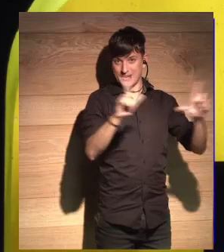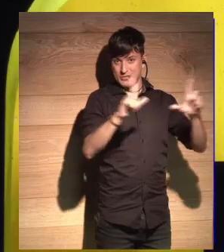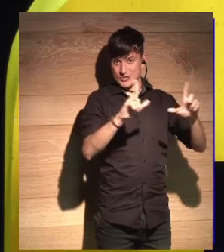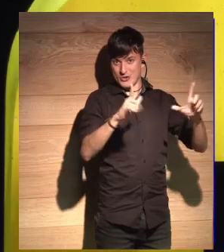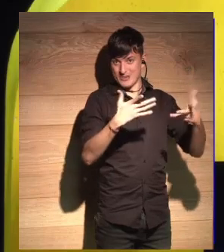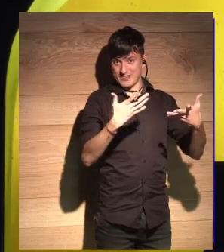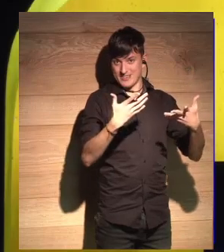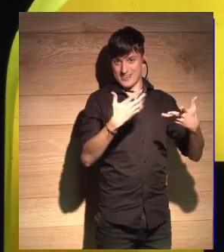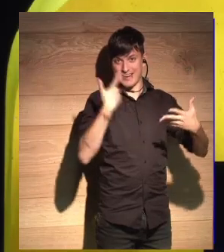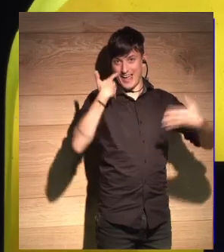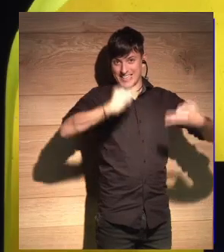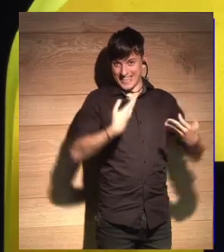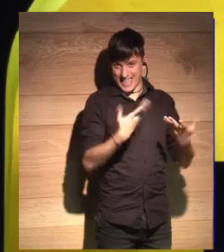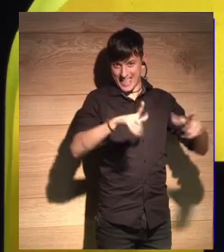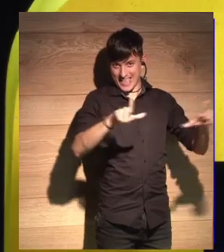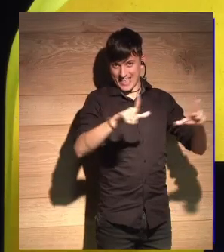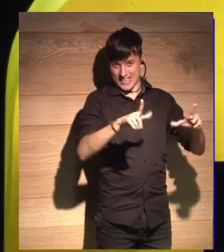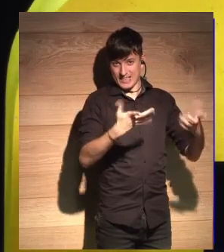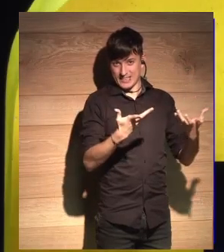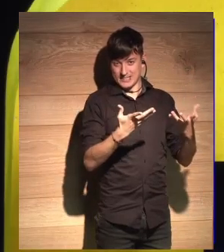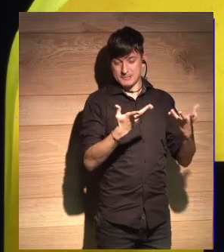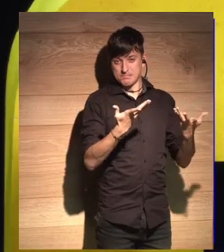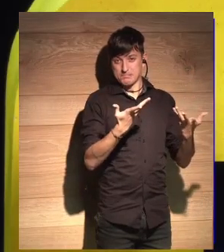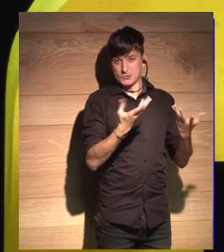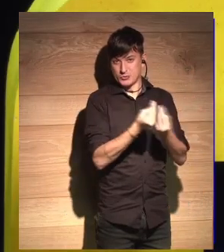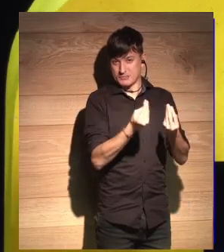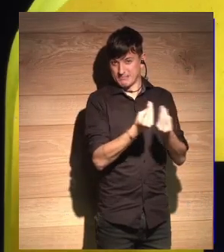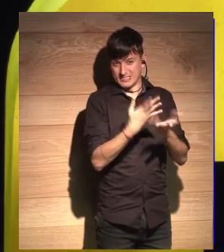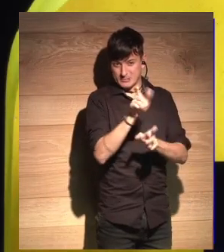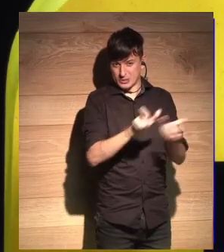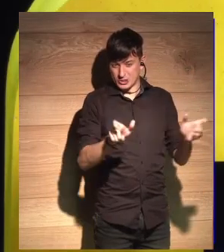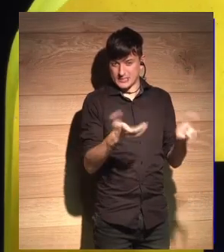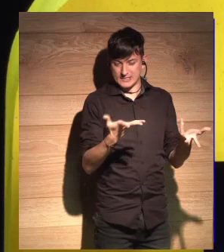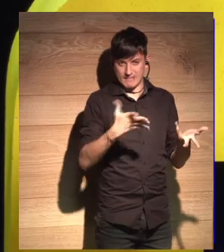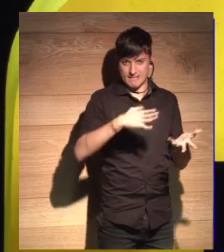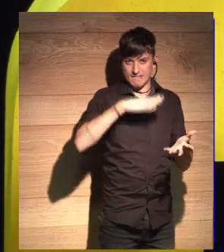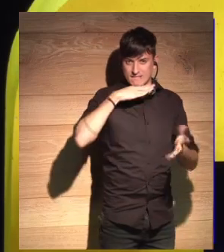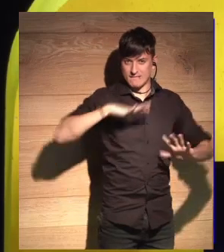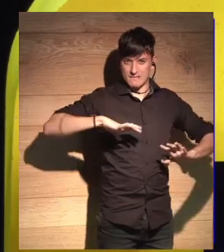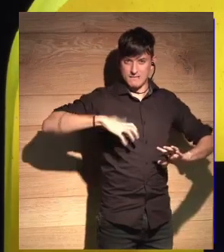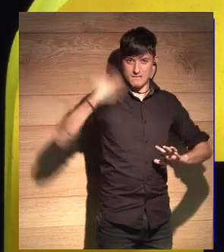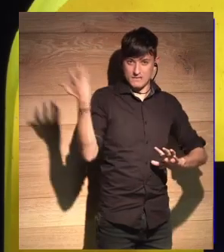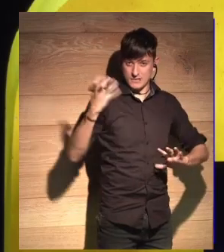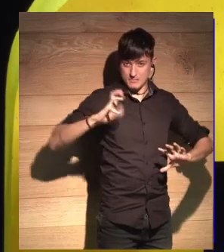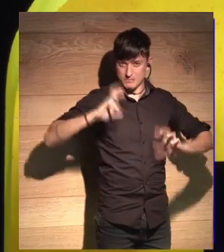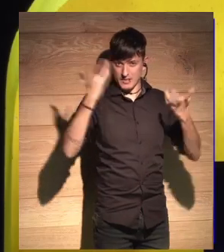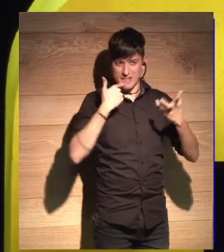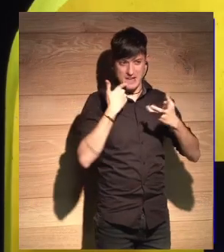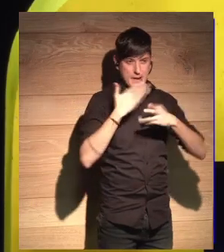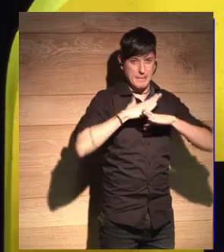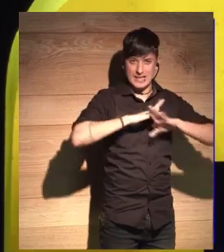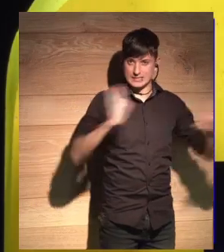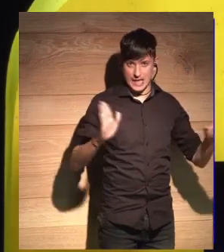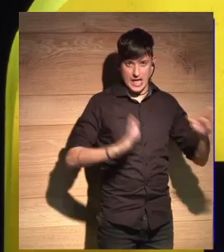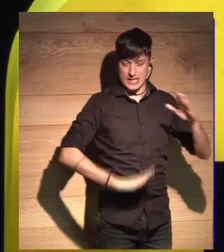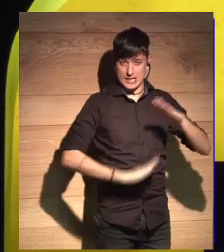saturated enough, and then people get annoyed and they're done, and then suddenly they will all be very, very aware of media, and